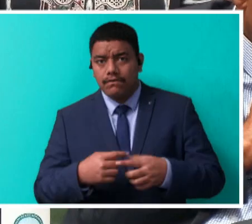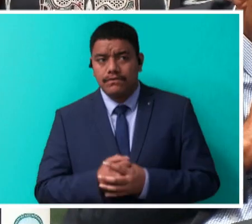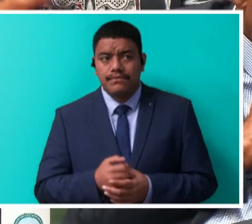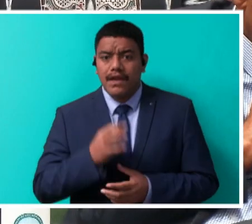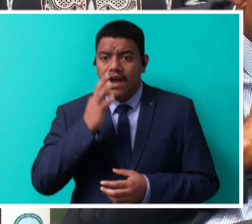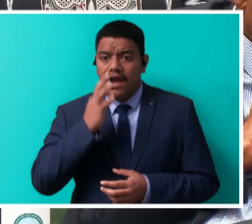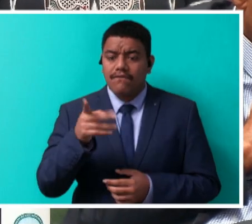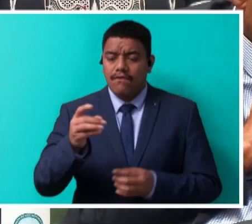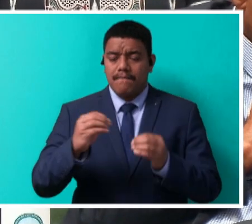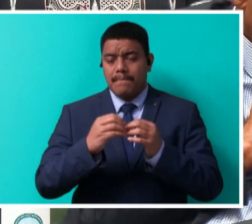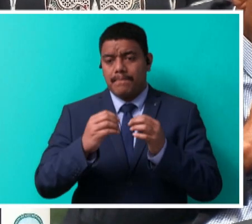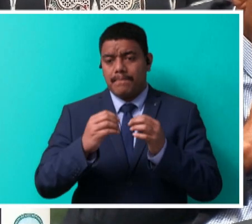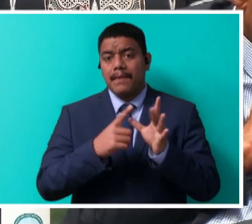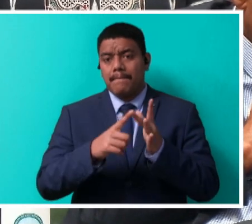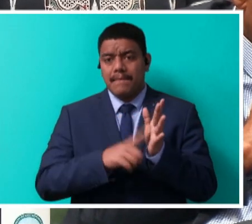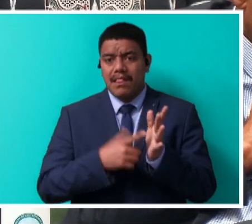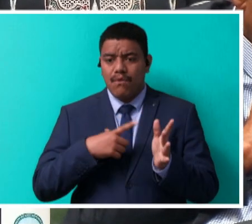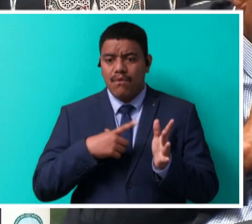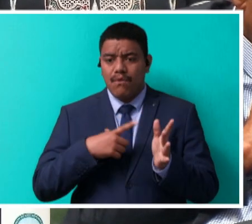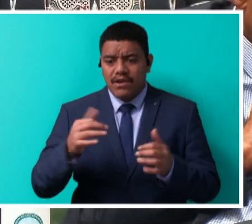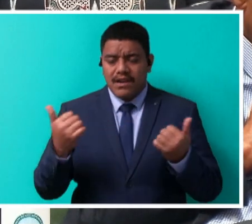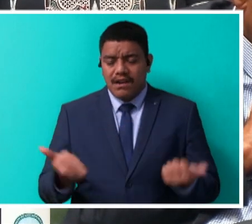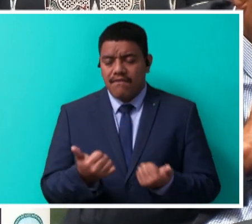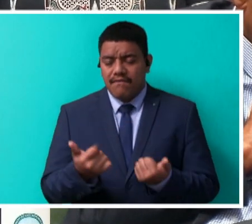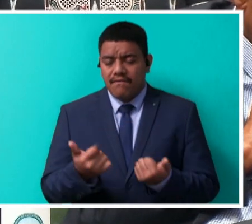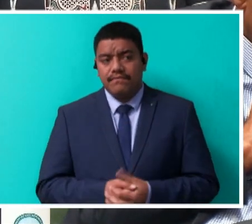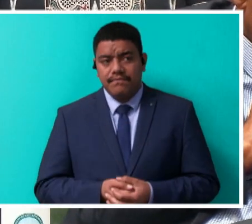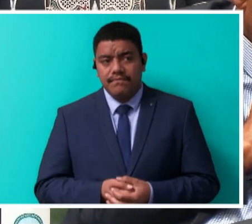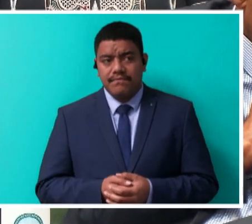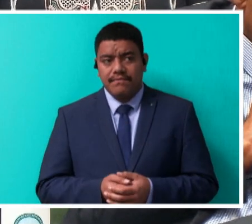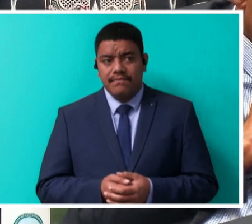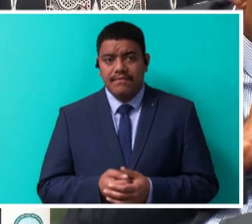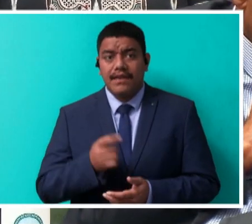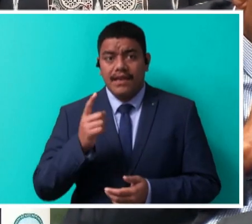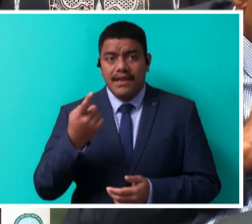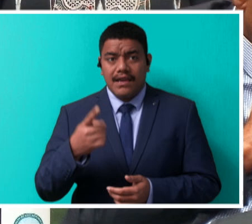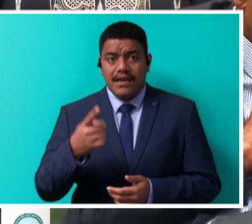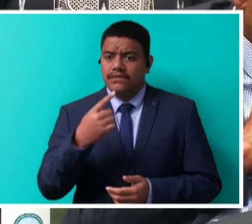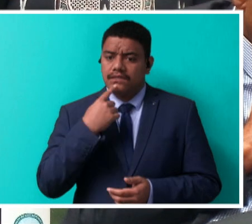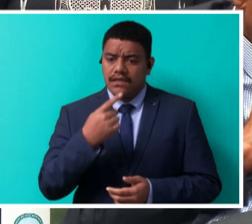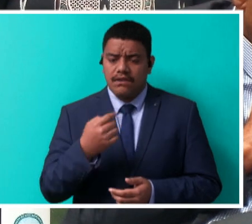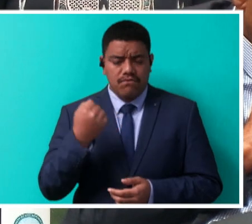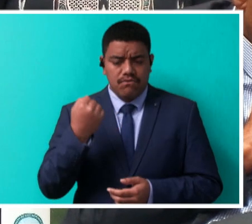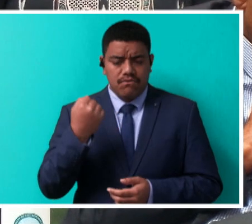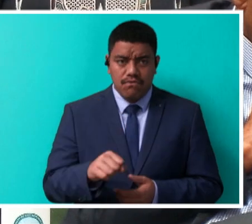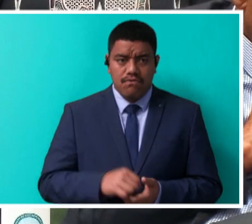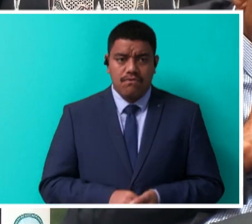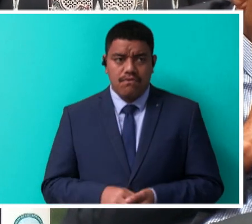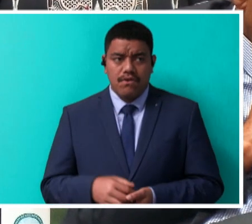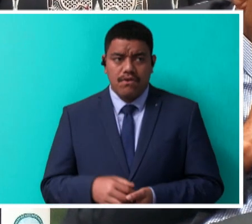asking for bail because there is not enough bed, and the prosecution is saying otherwise,